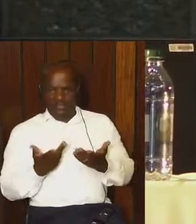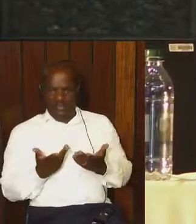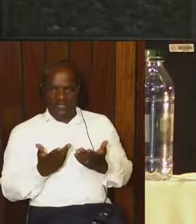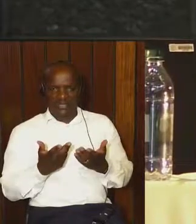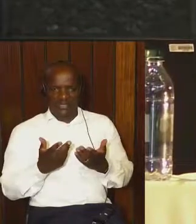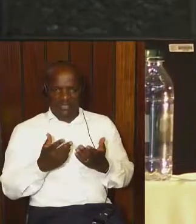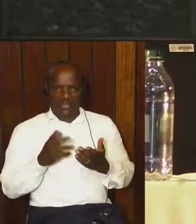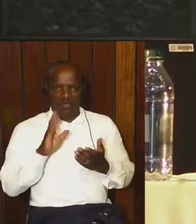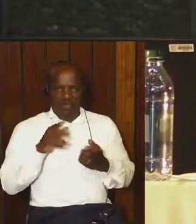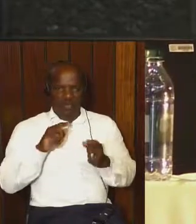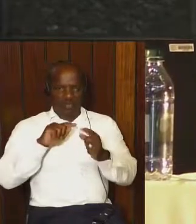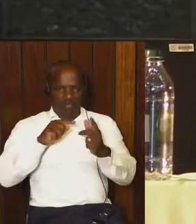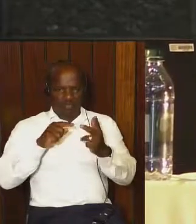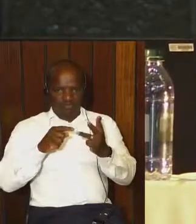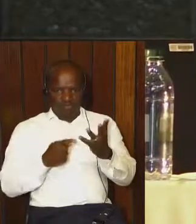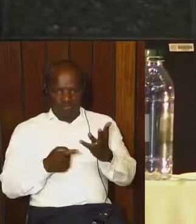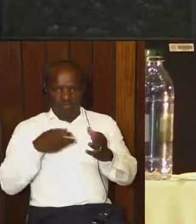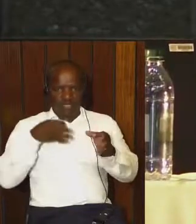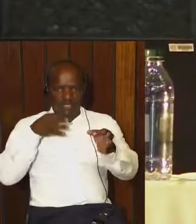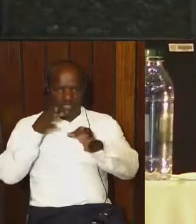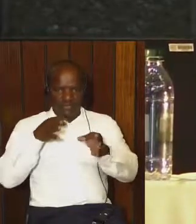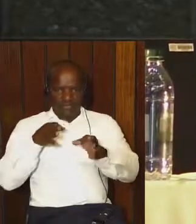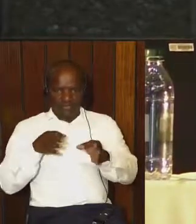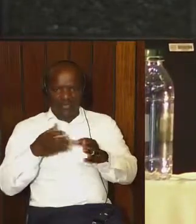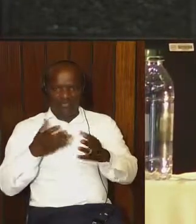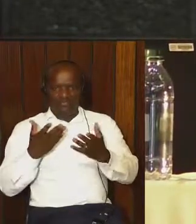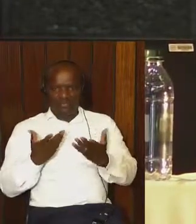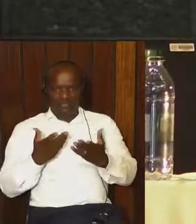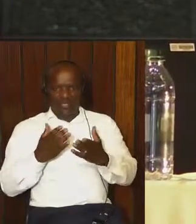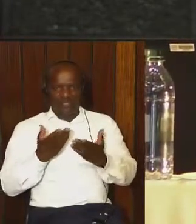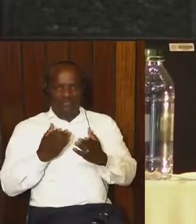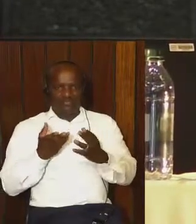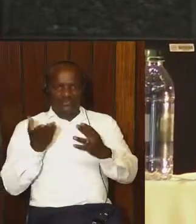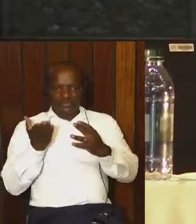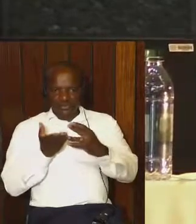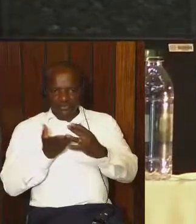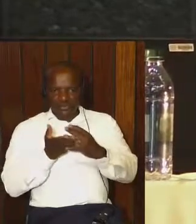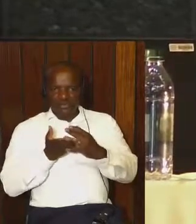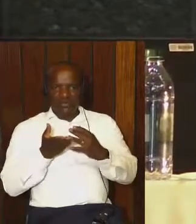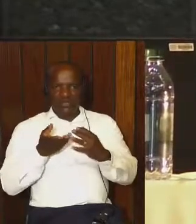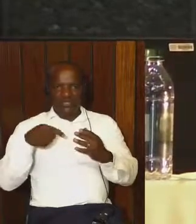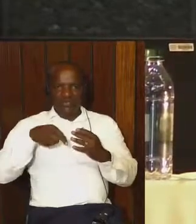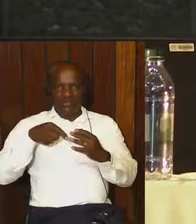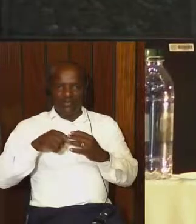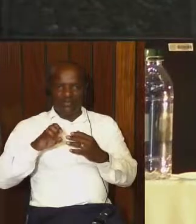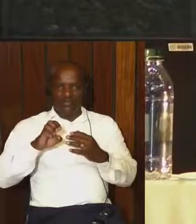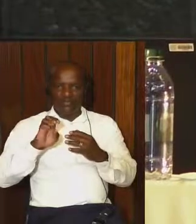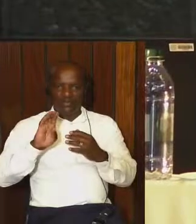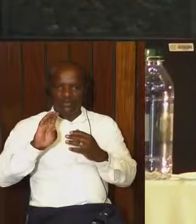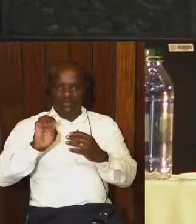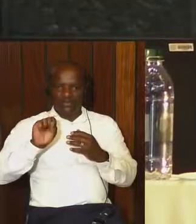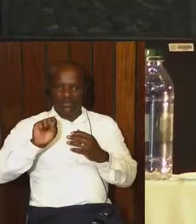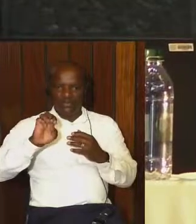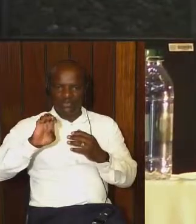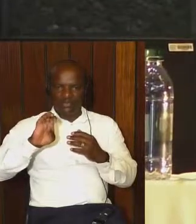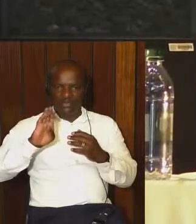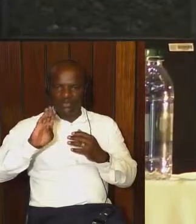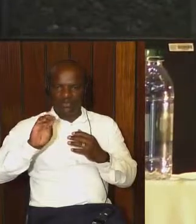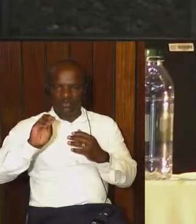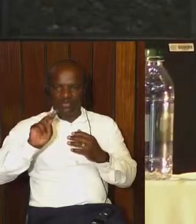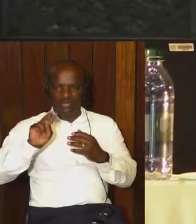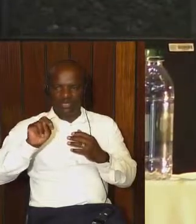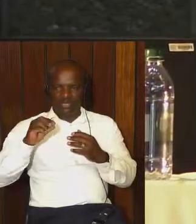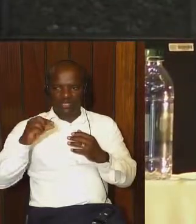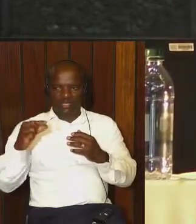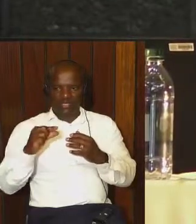give details in terms of this, in the case of, Sebokeng, of what exactly guarantees